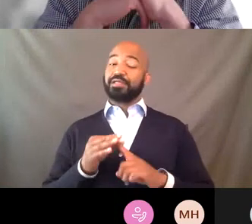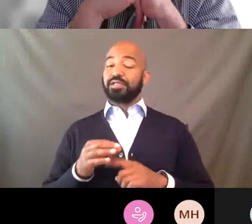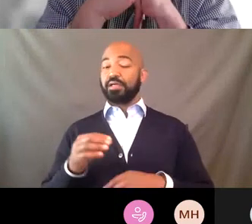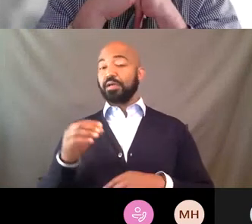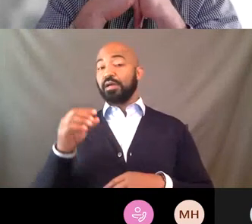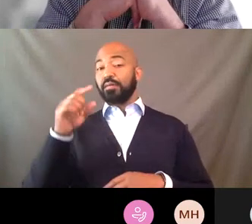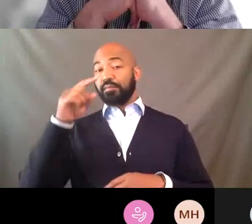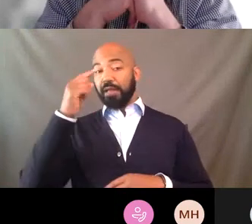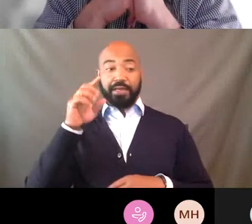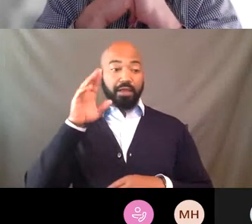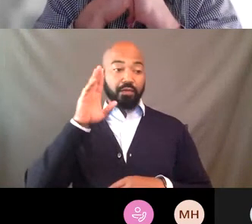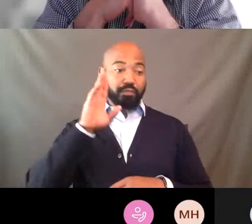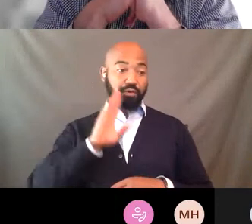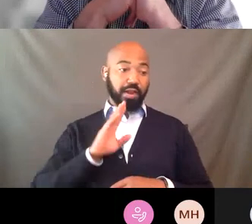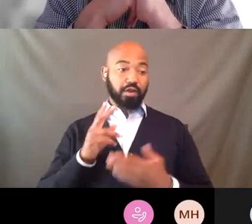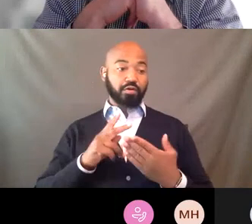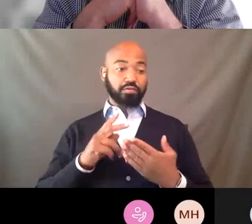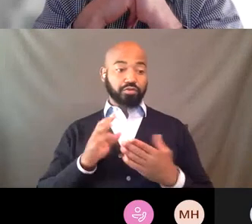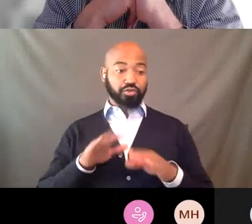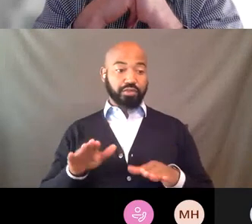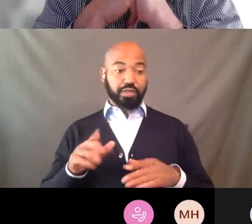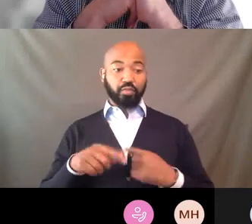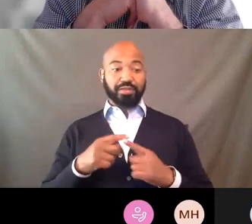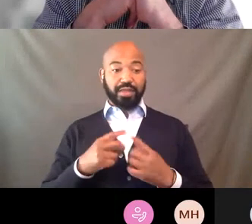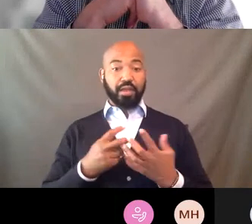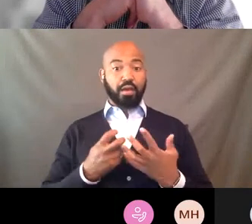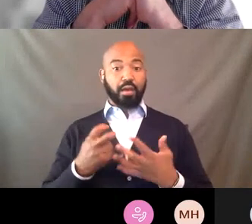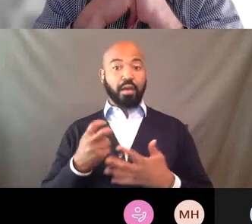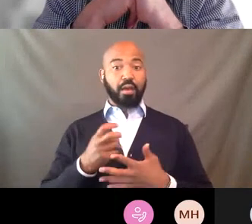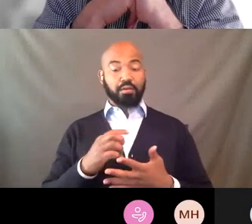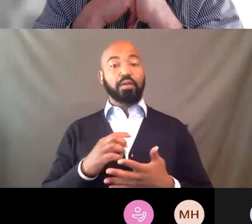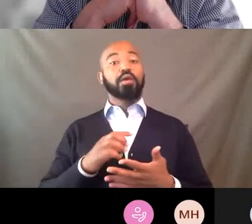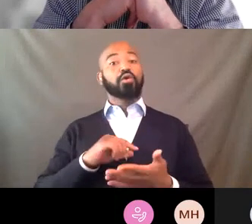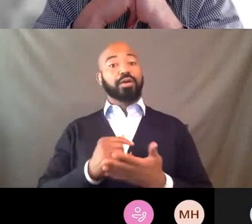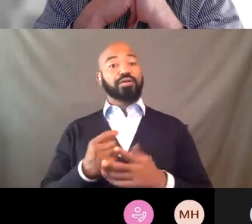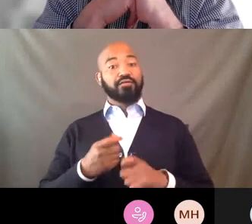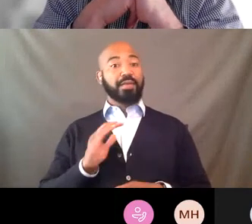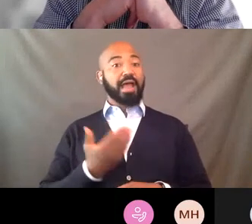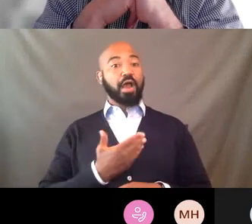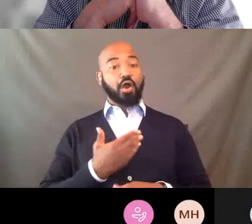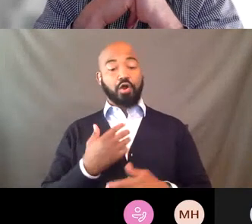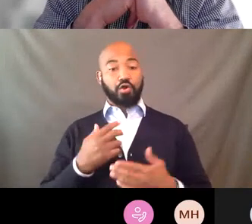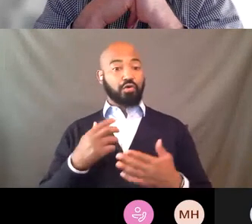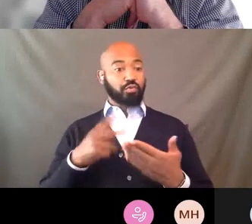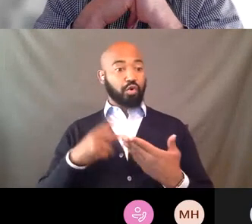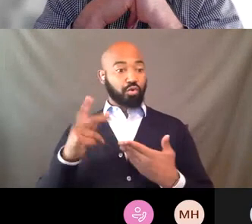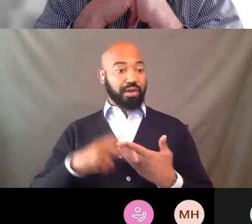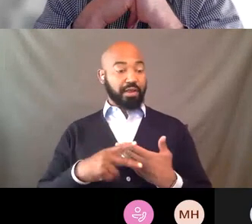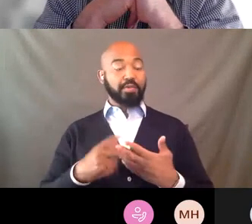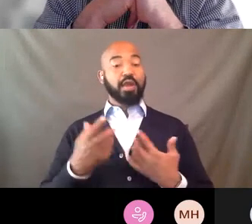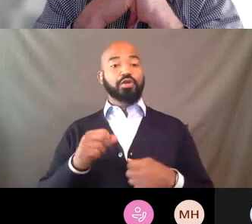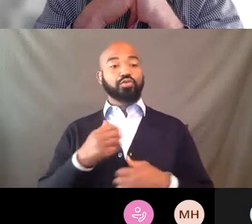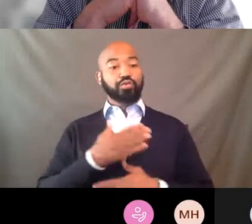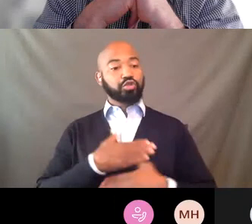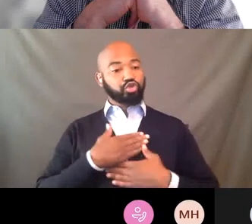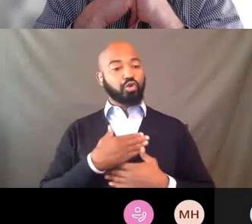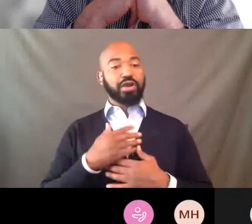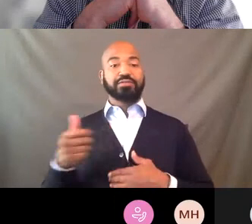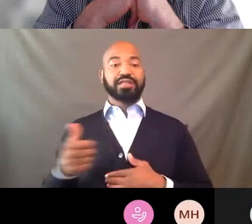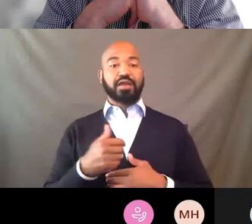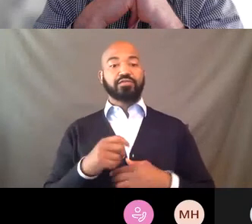our programs and they still might want to enjoy themselves by riding their bike on the playground. So yeah, I think